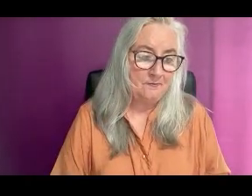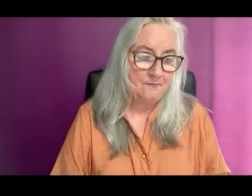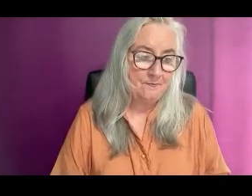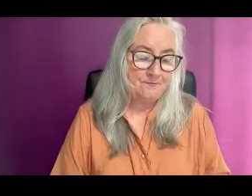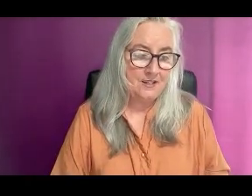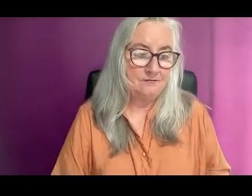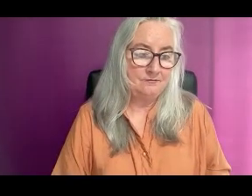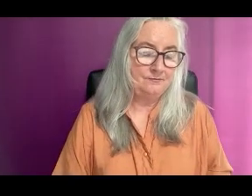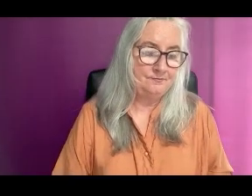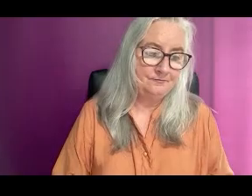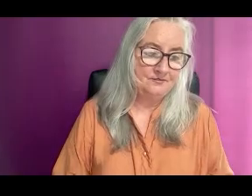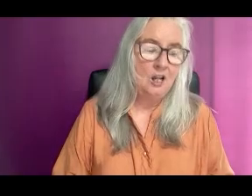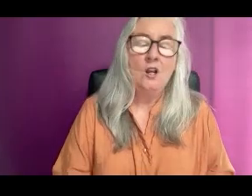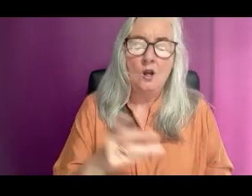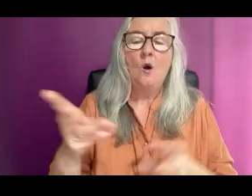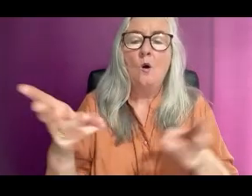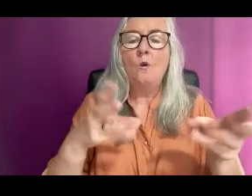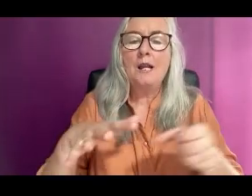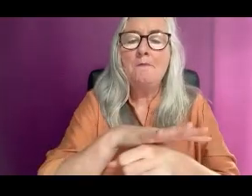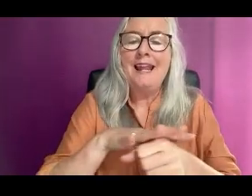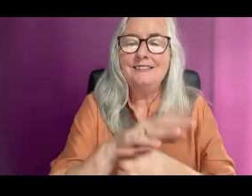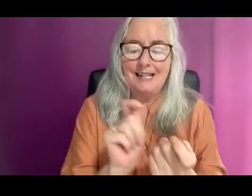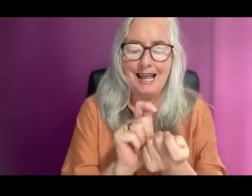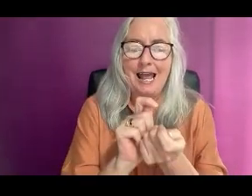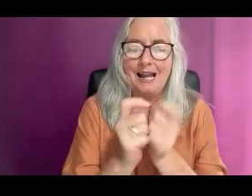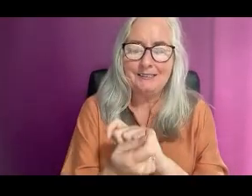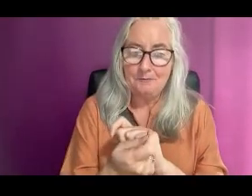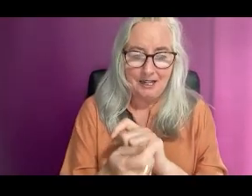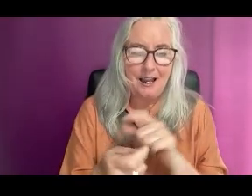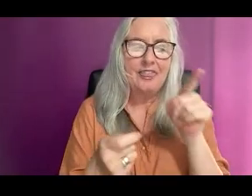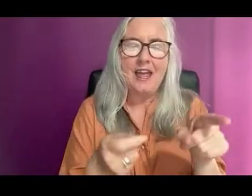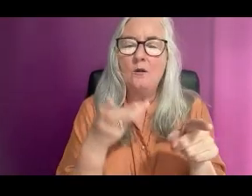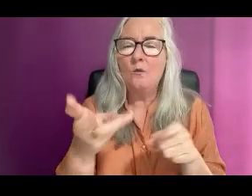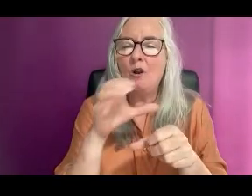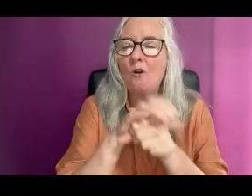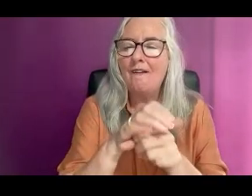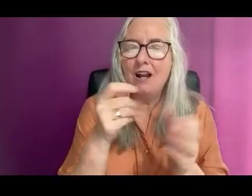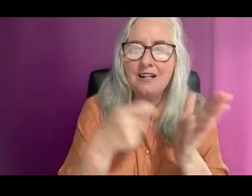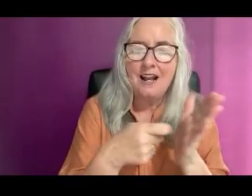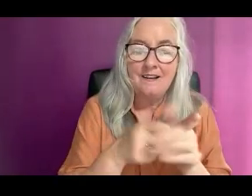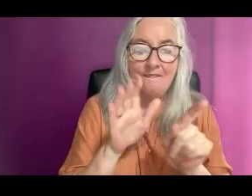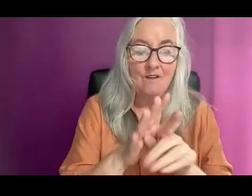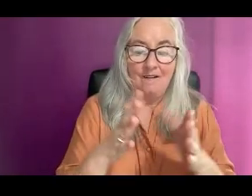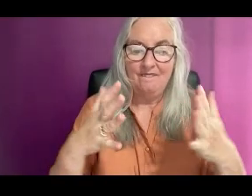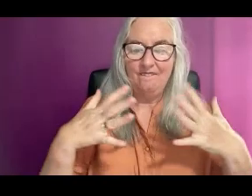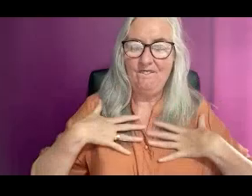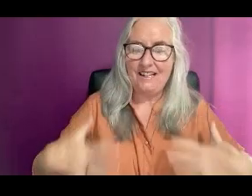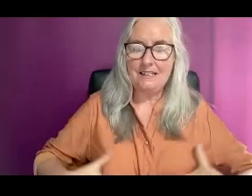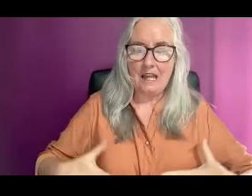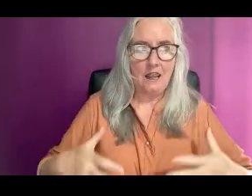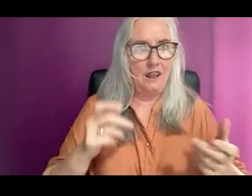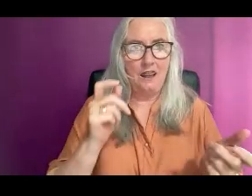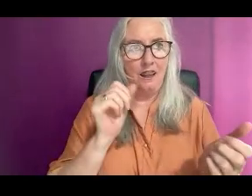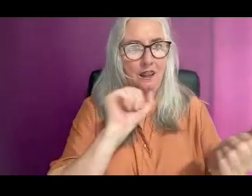The next one here is workplace adaptation, and this covers the cost of essentially physical adaptations to